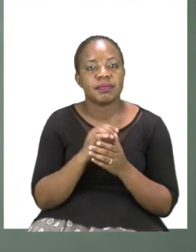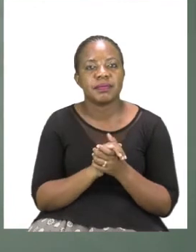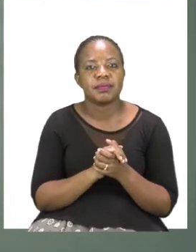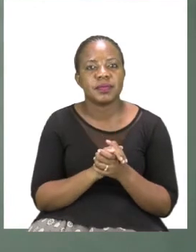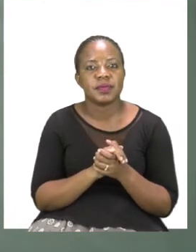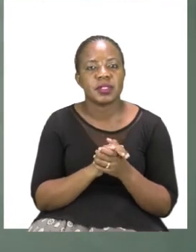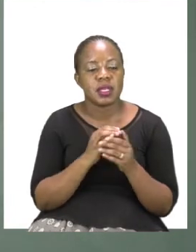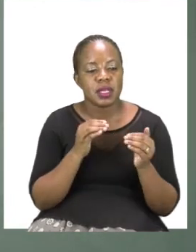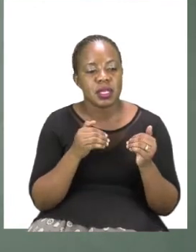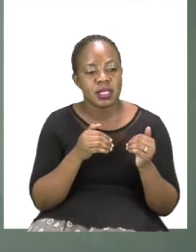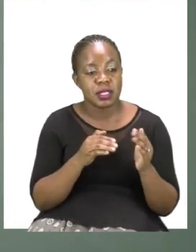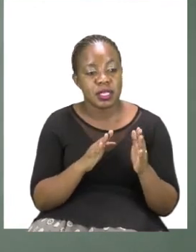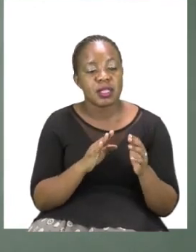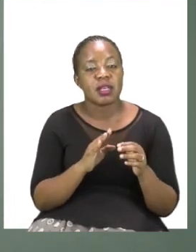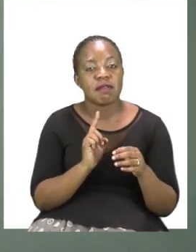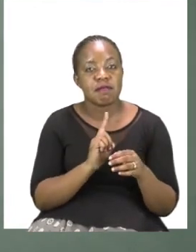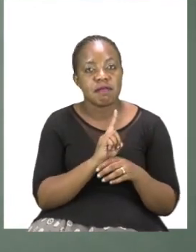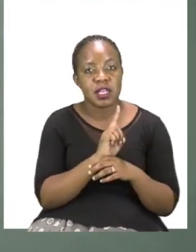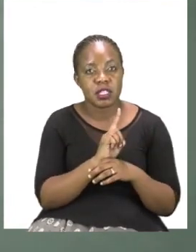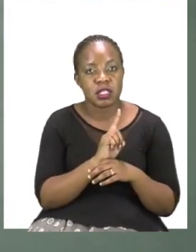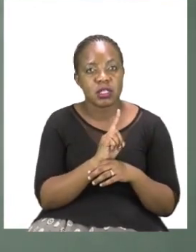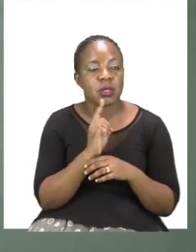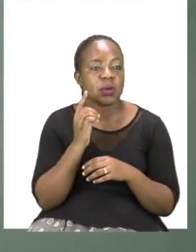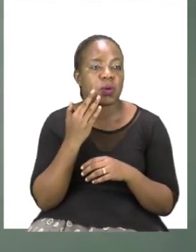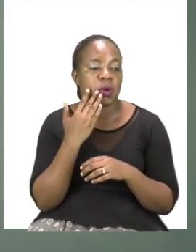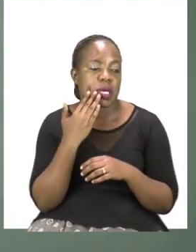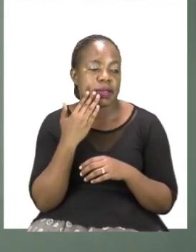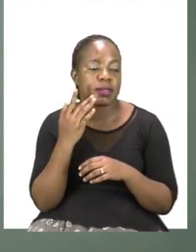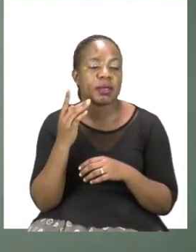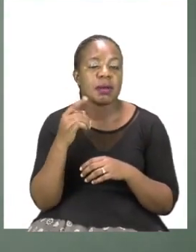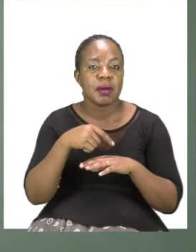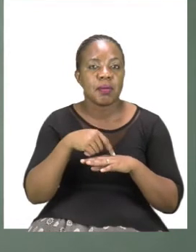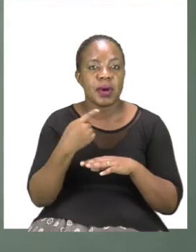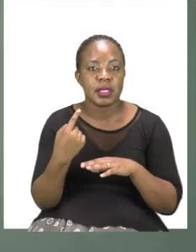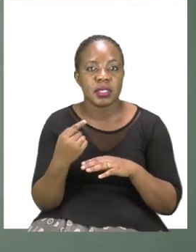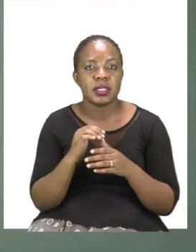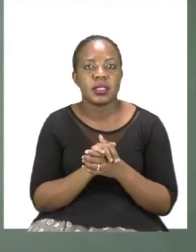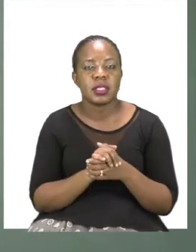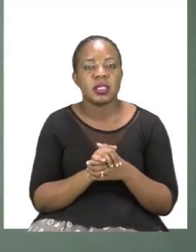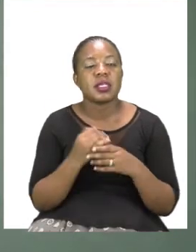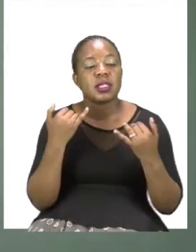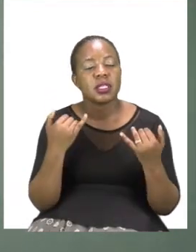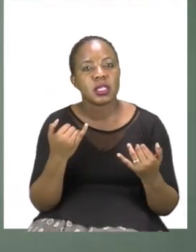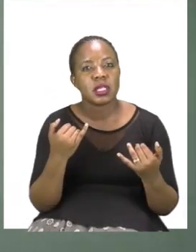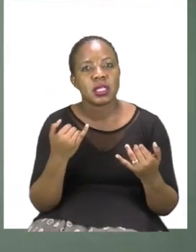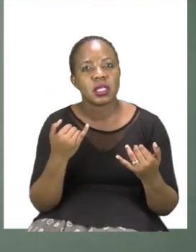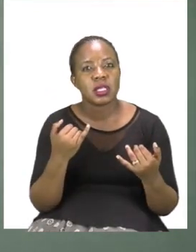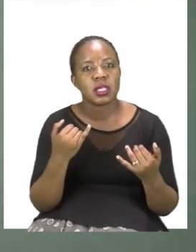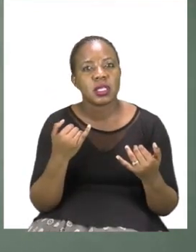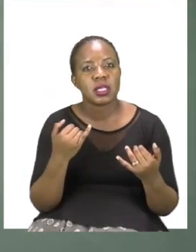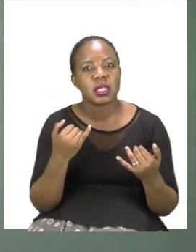the first on a Monday. And the question said we must write the date of